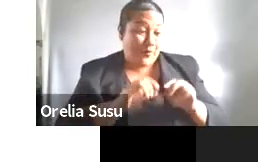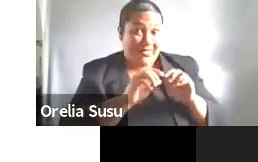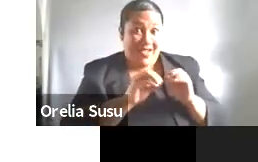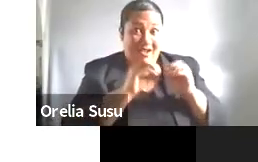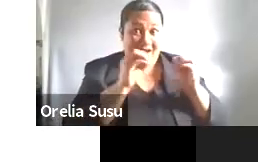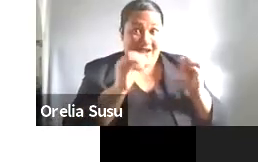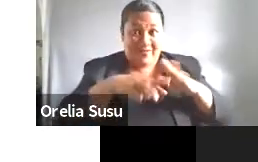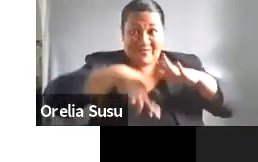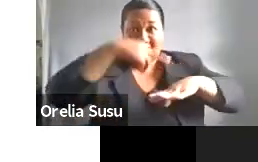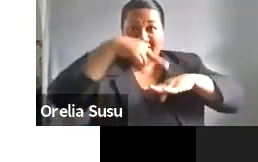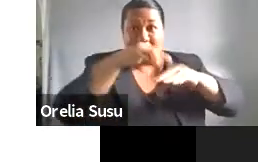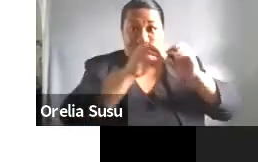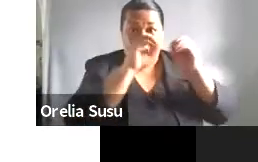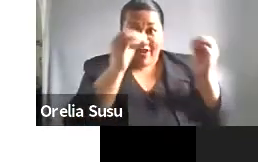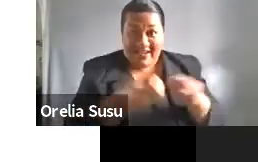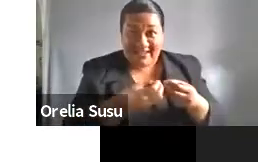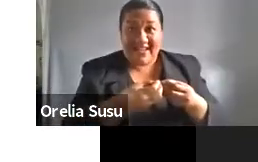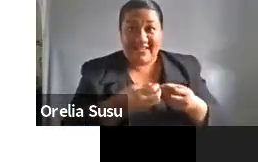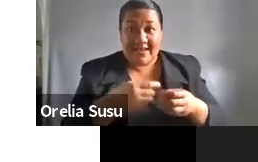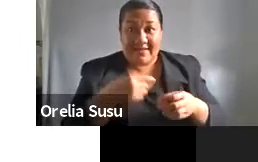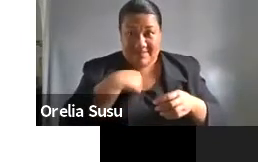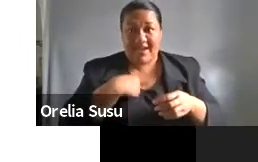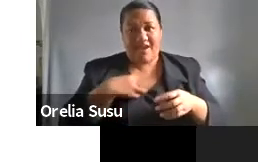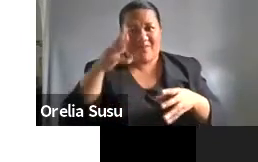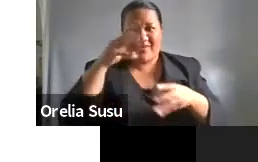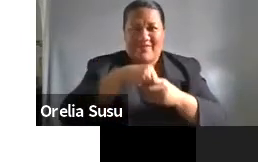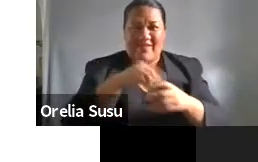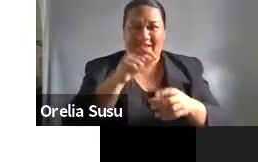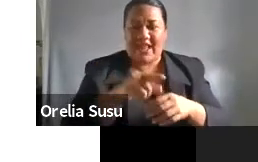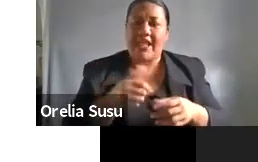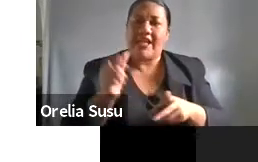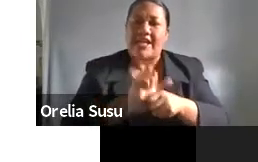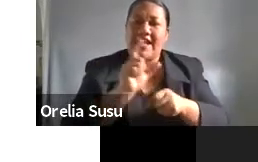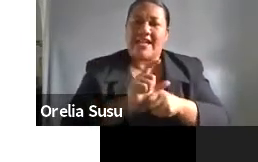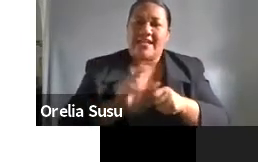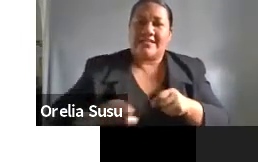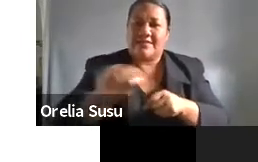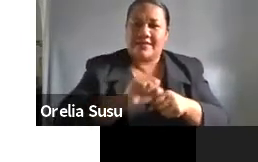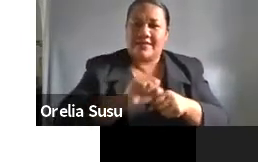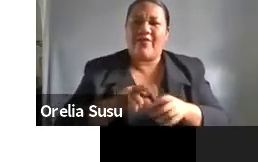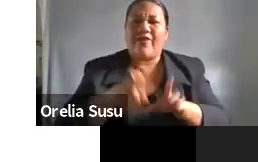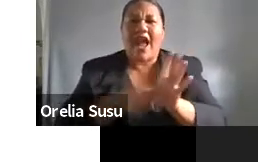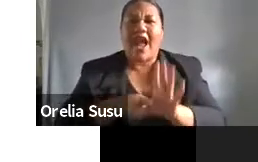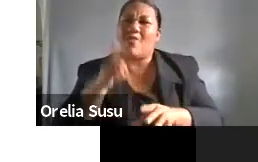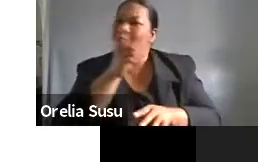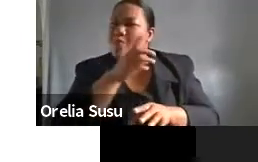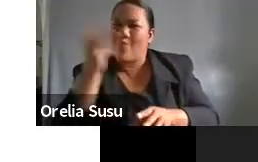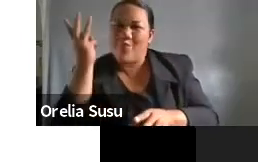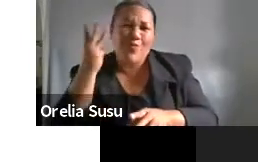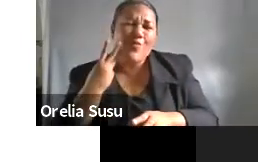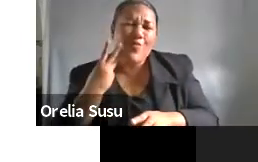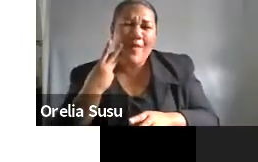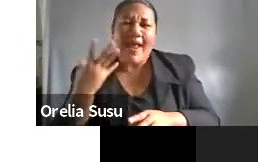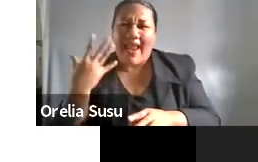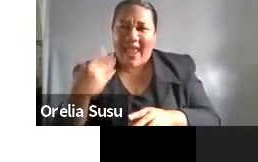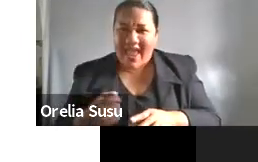I'm also part of is creating a space for South feminist young woman that first time to attending